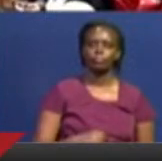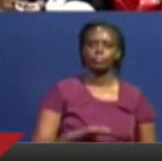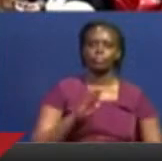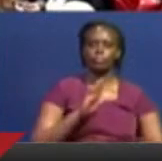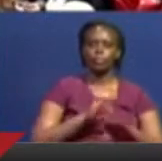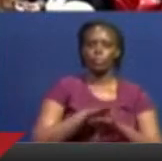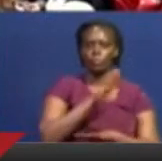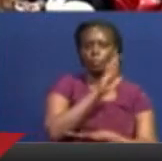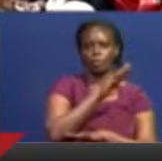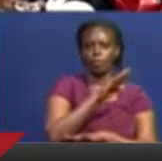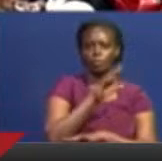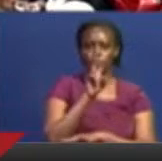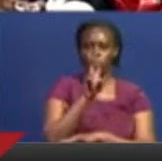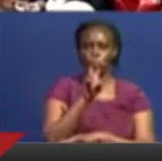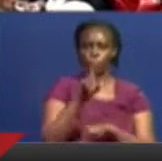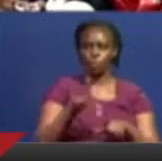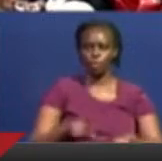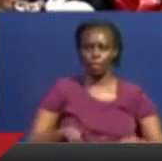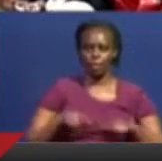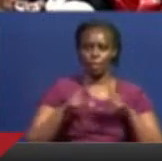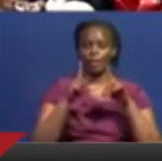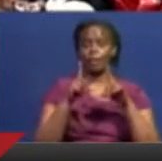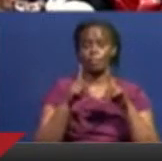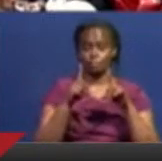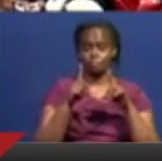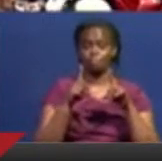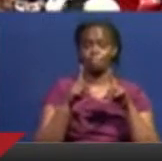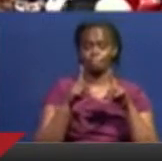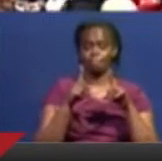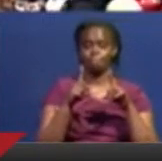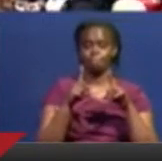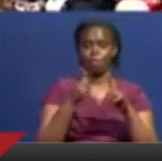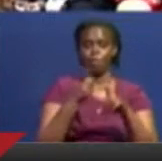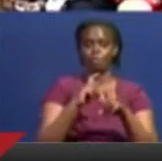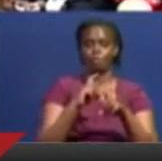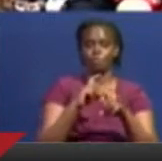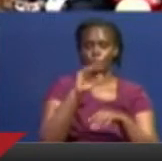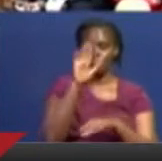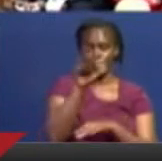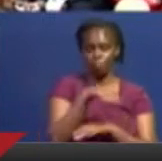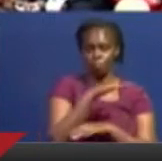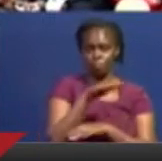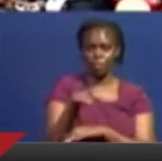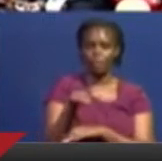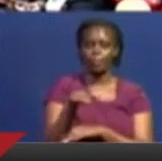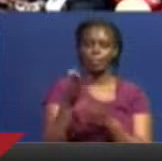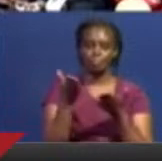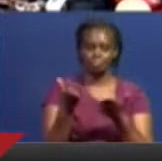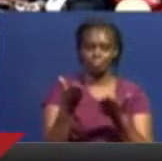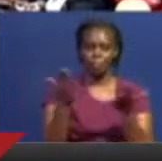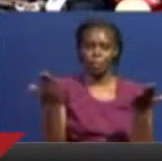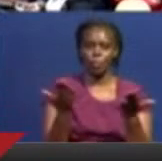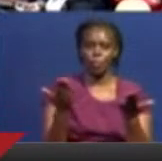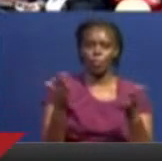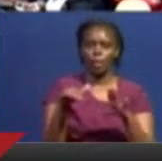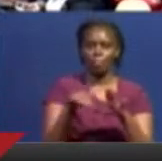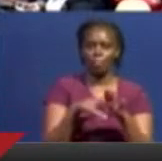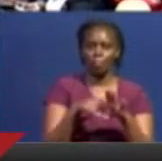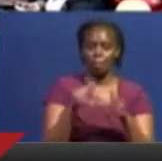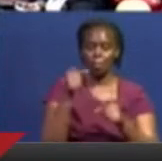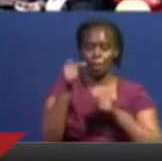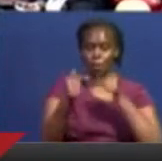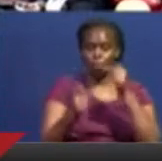Good afternoon. You're watching live pictures from the floor of the National Assembly, where members are